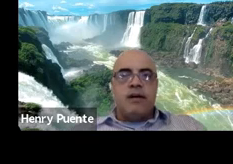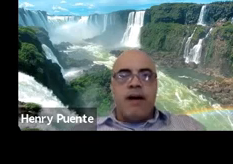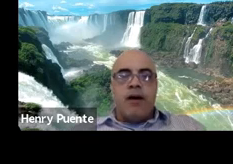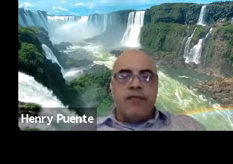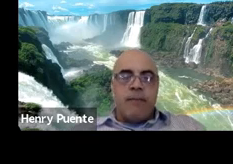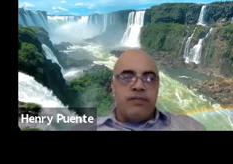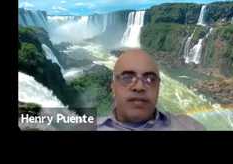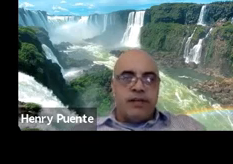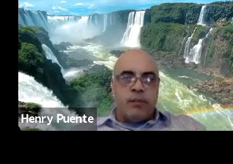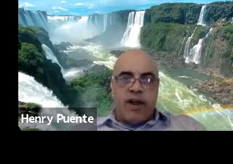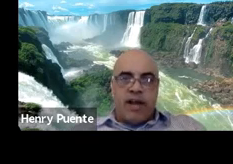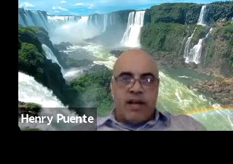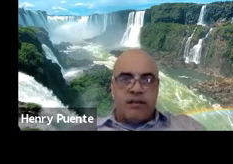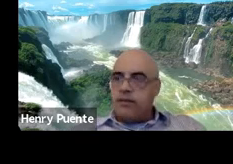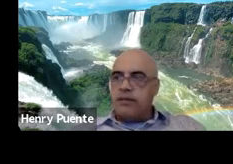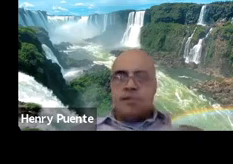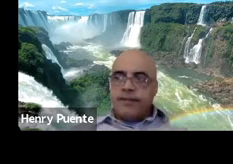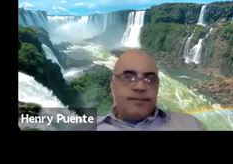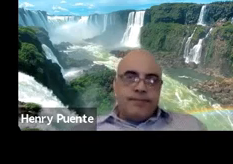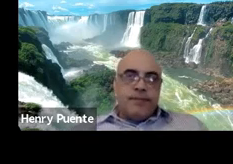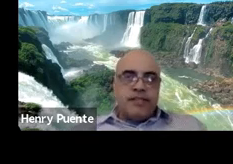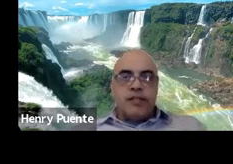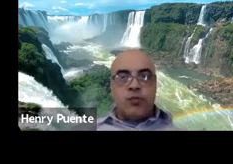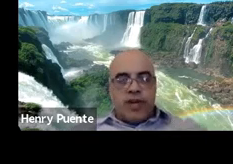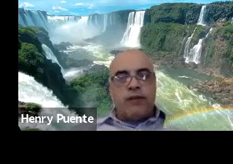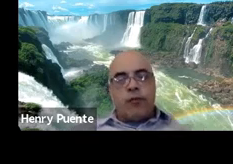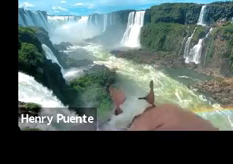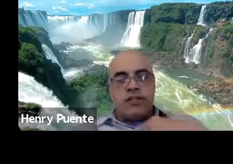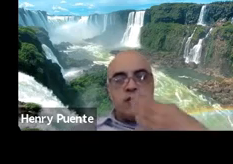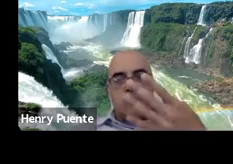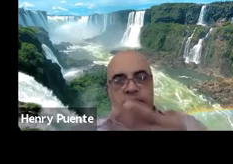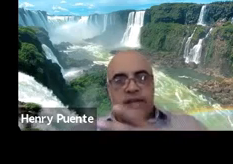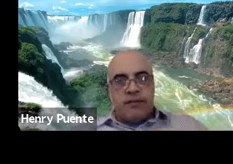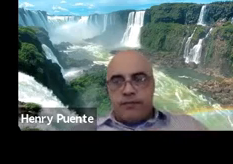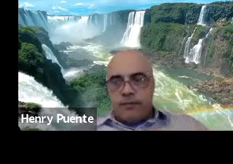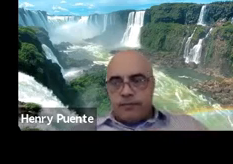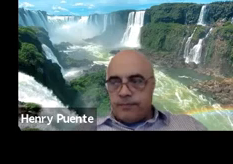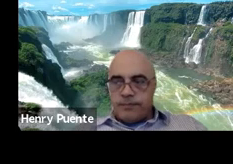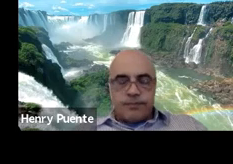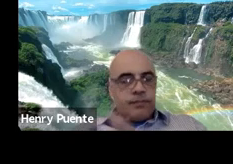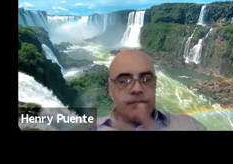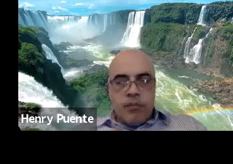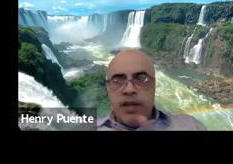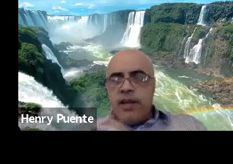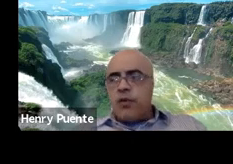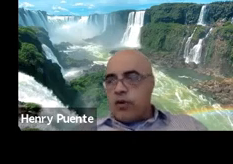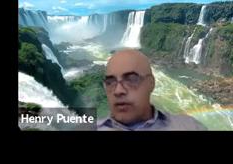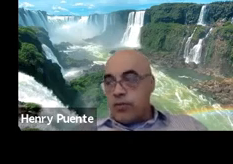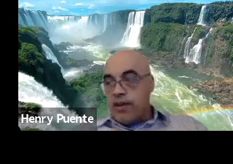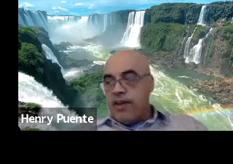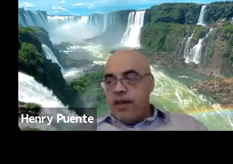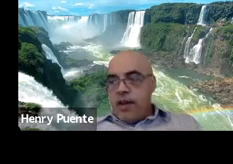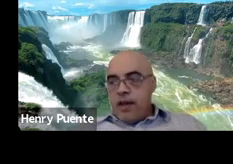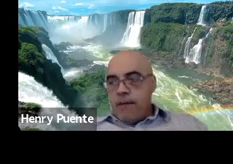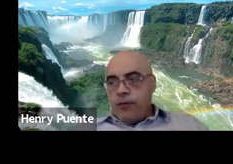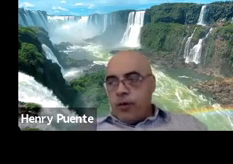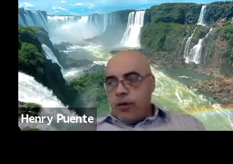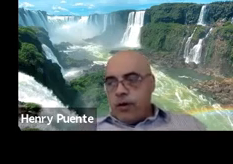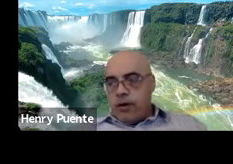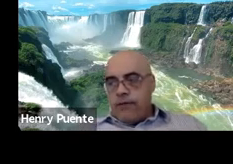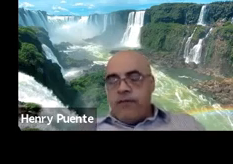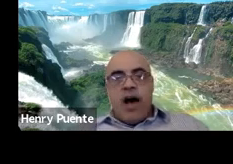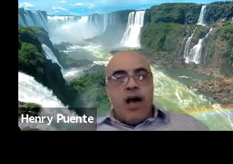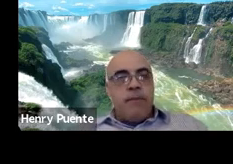advertisement about that particular brand, it's just reinforcing your belief. In other words, right, if